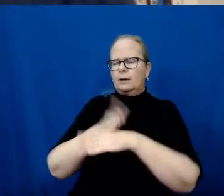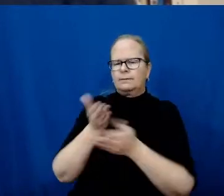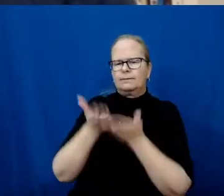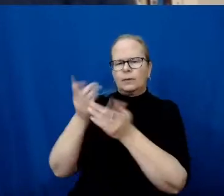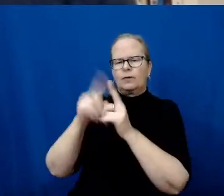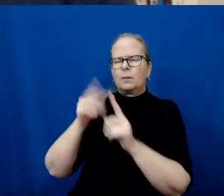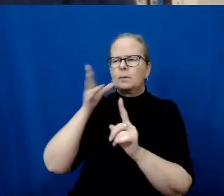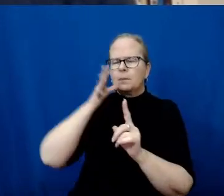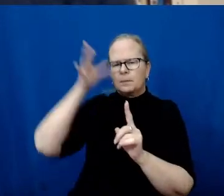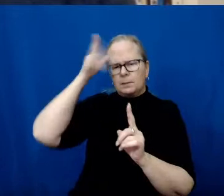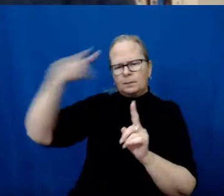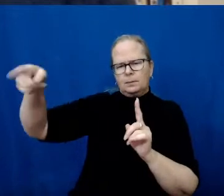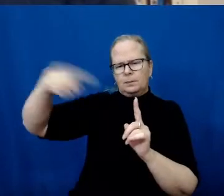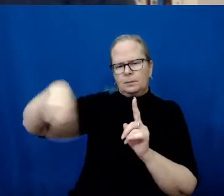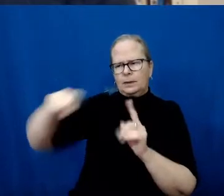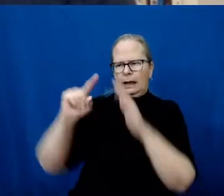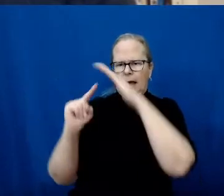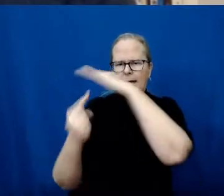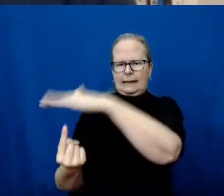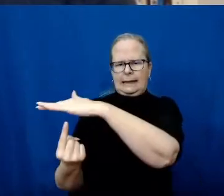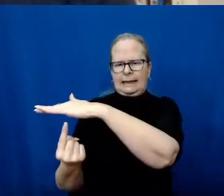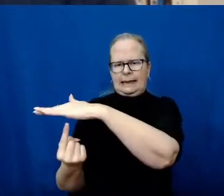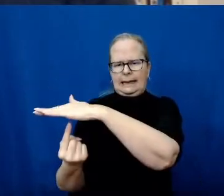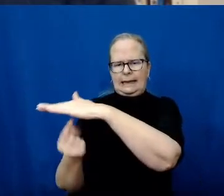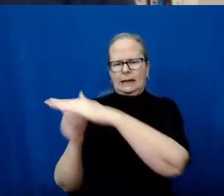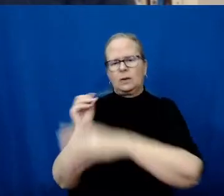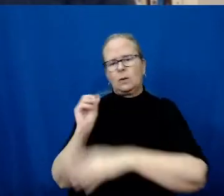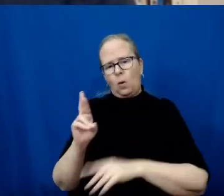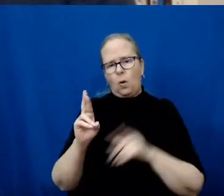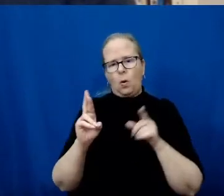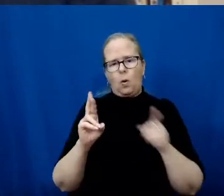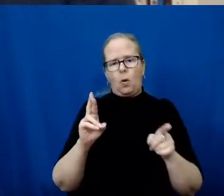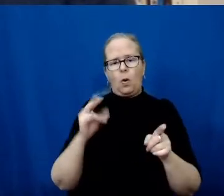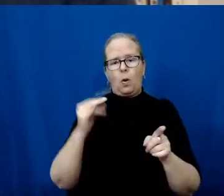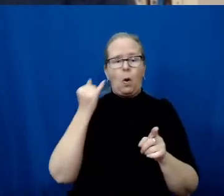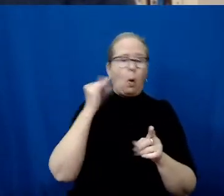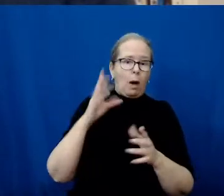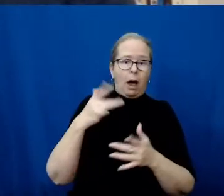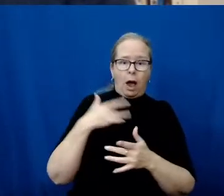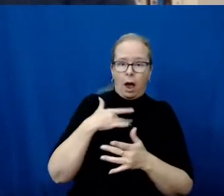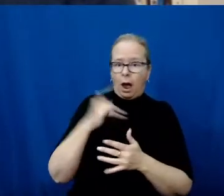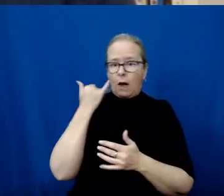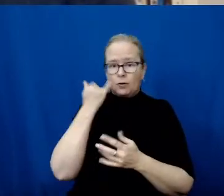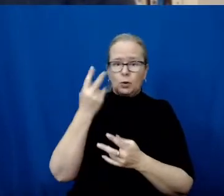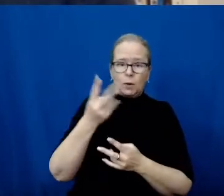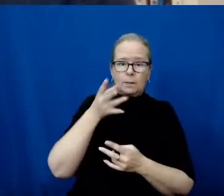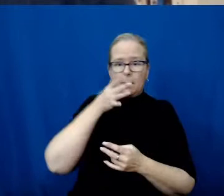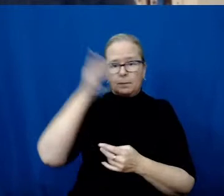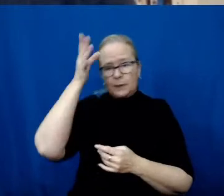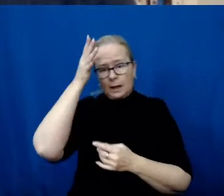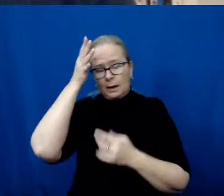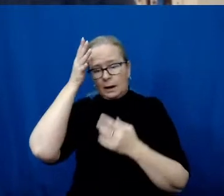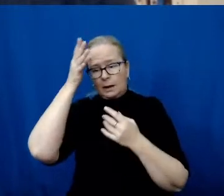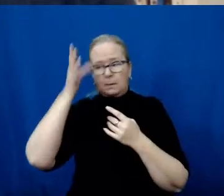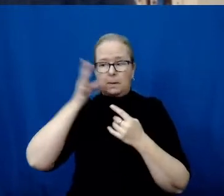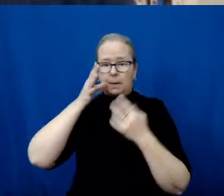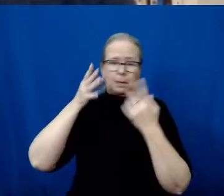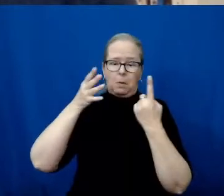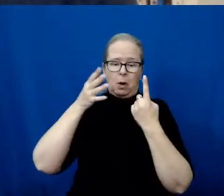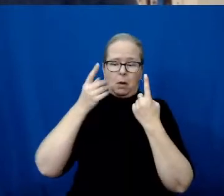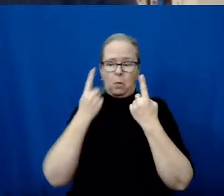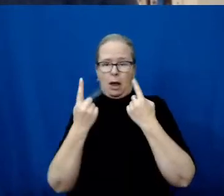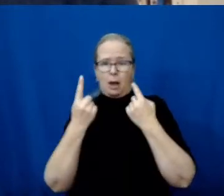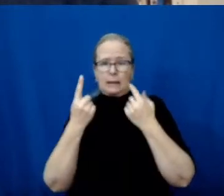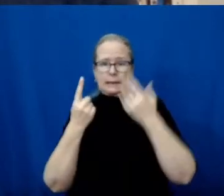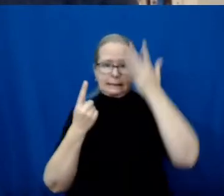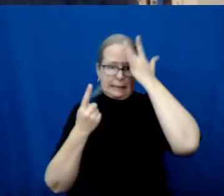to have that 2-parent household situation? That one sort of walk away that you took from